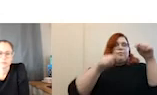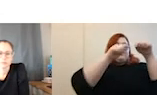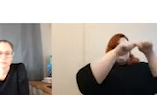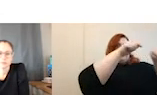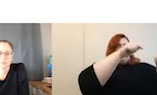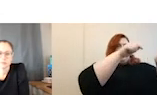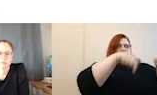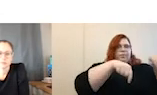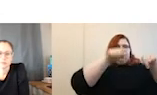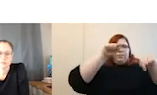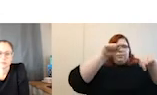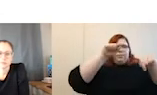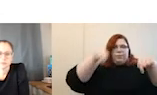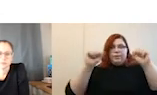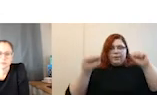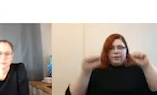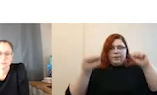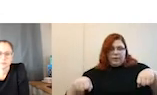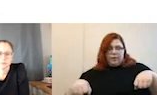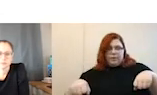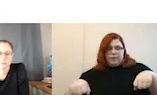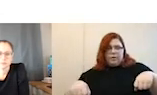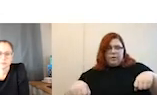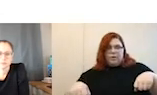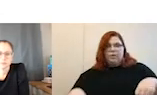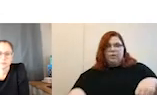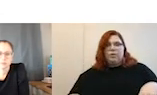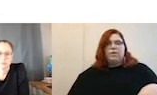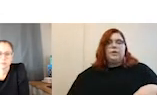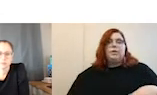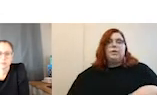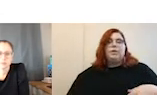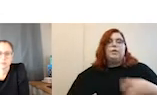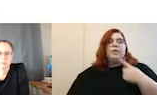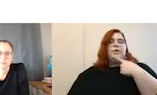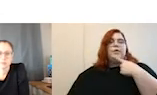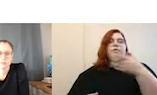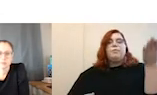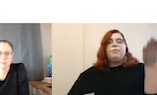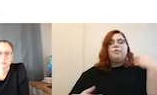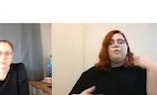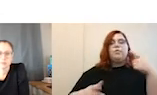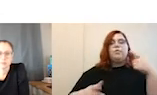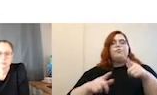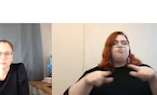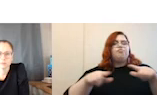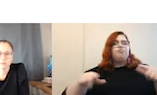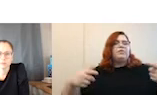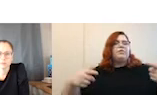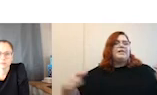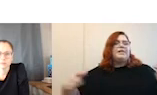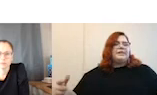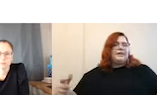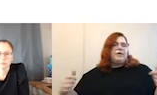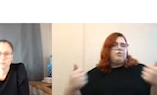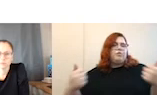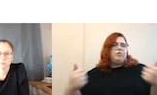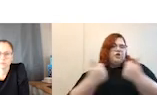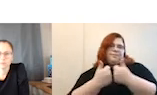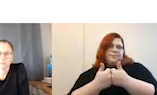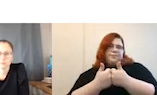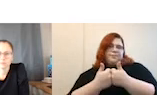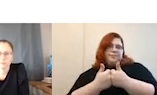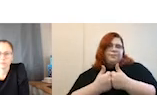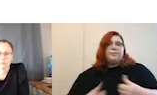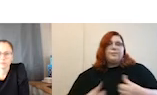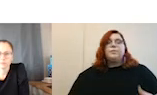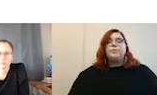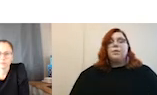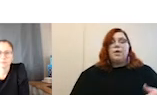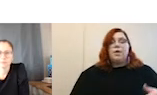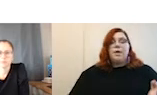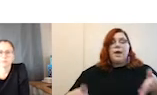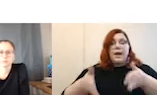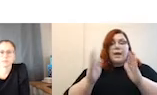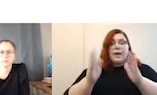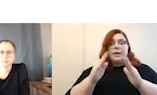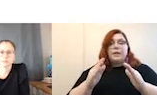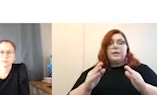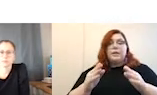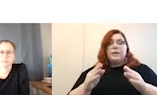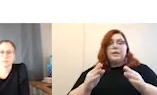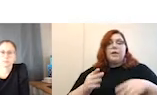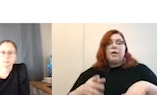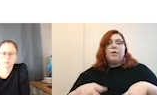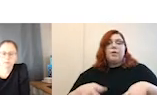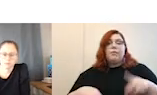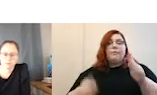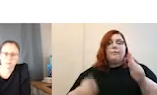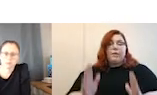So it is, like we mentioned, a language-based text game that allows for player choice, and they do